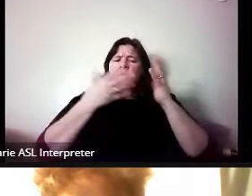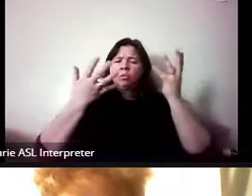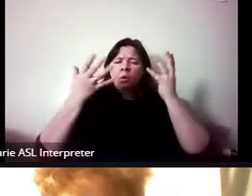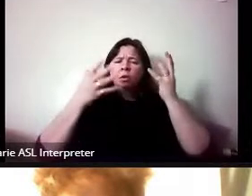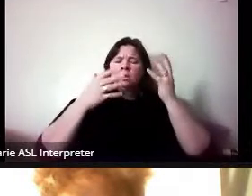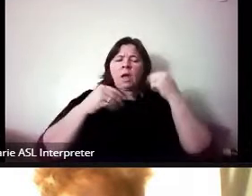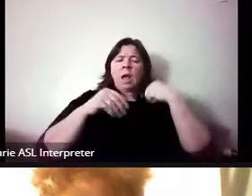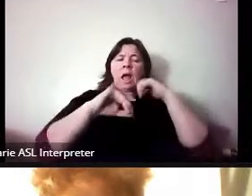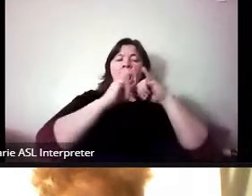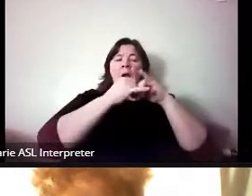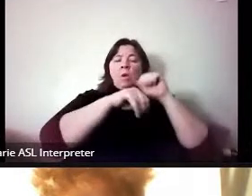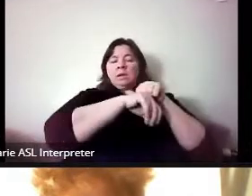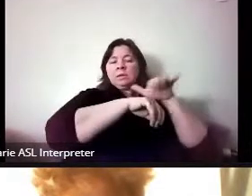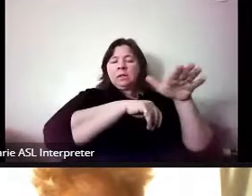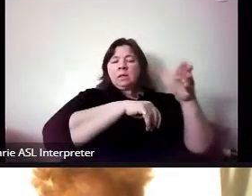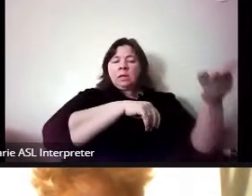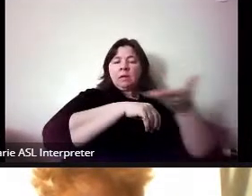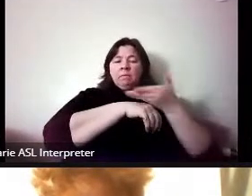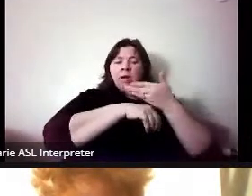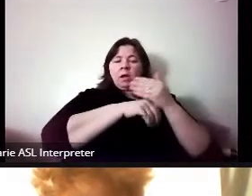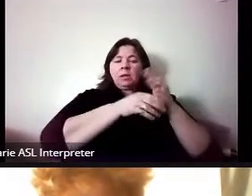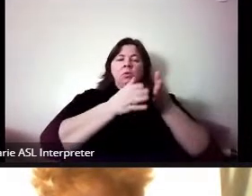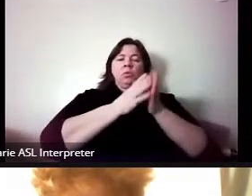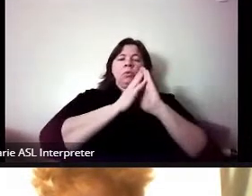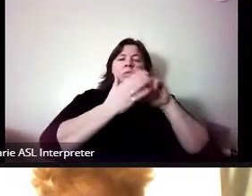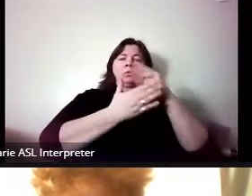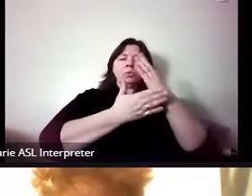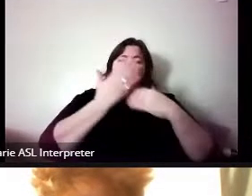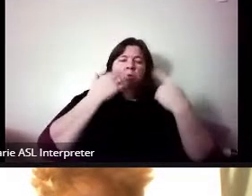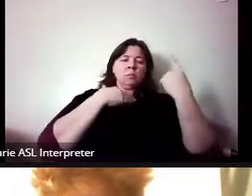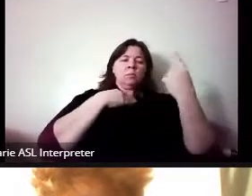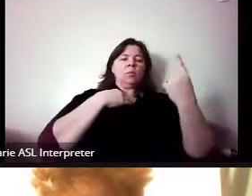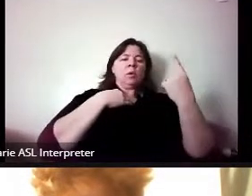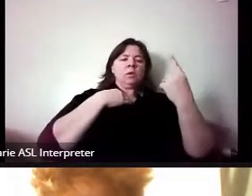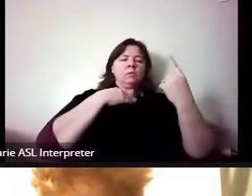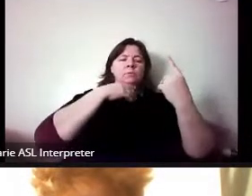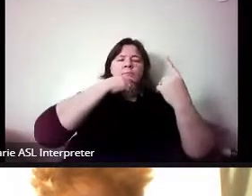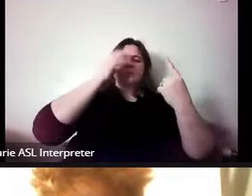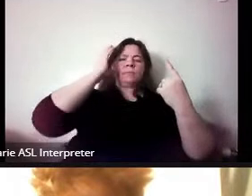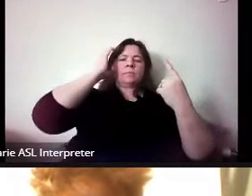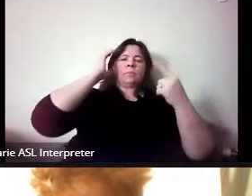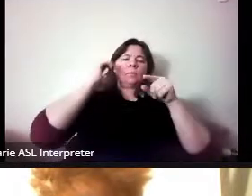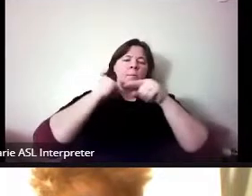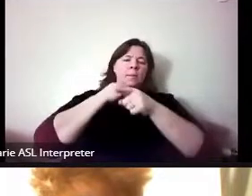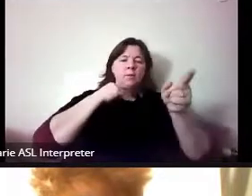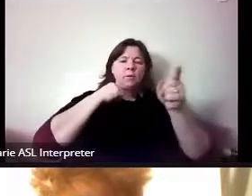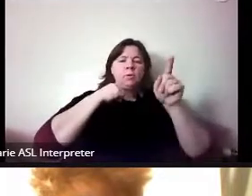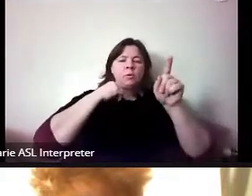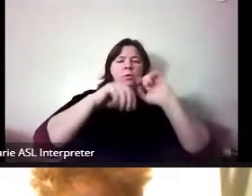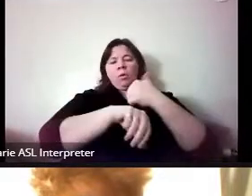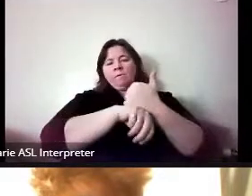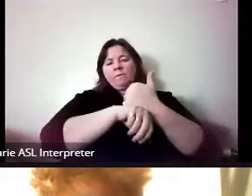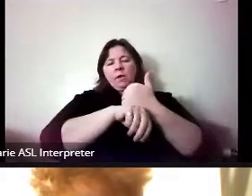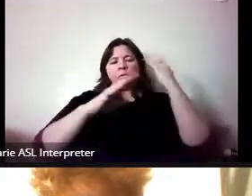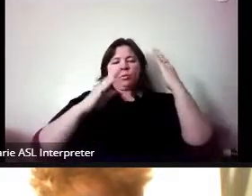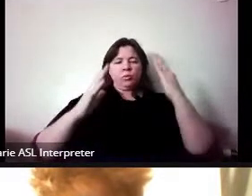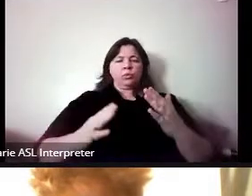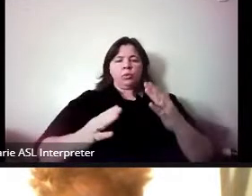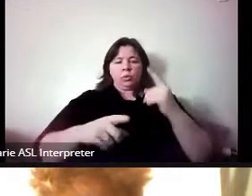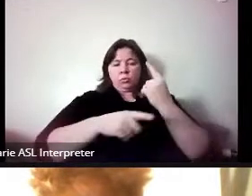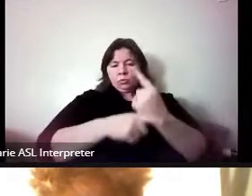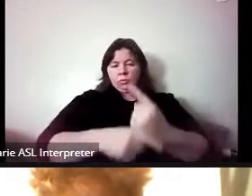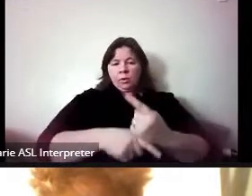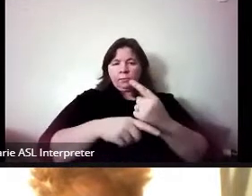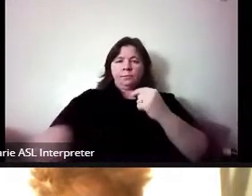do I send an invite request to Oh, someone? invite request. Okay, Yeah. you are a founder, correct? Yes, I